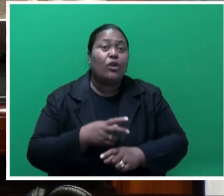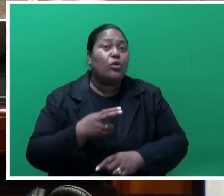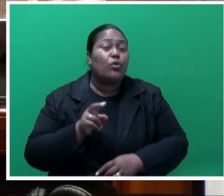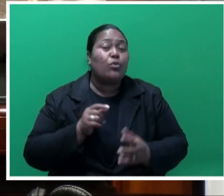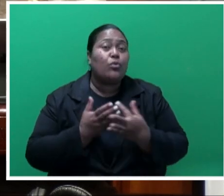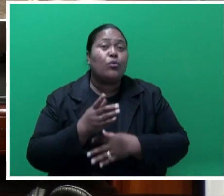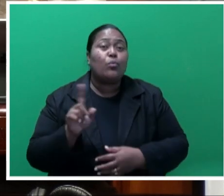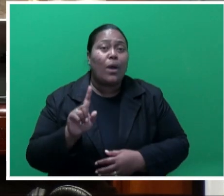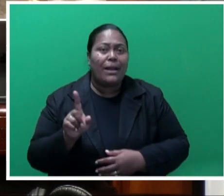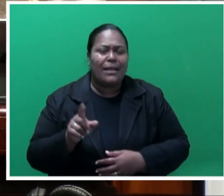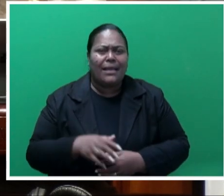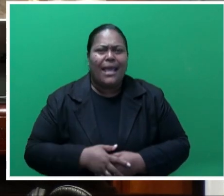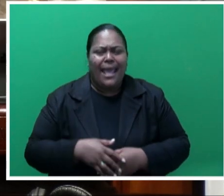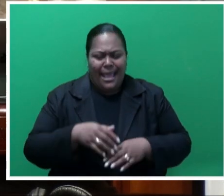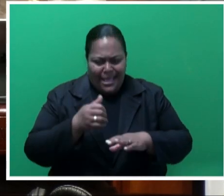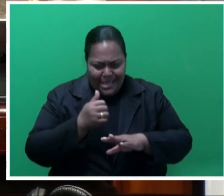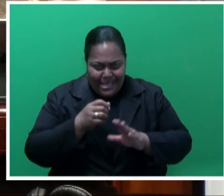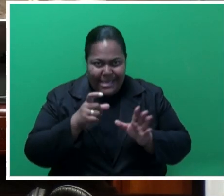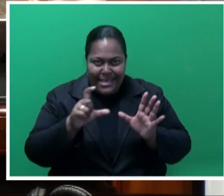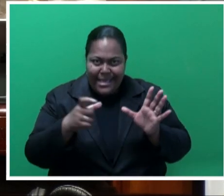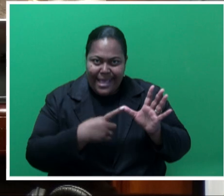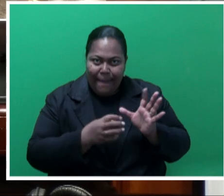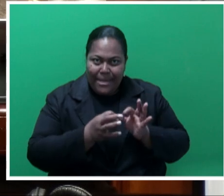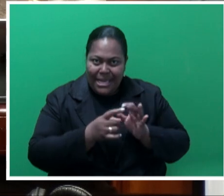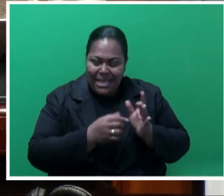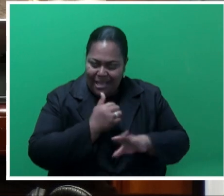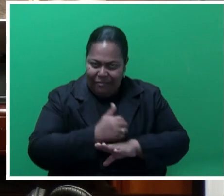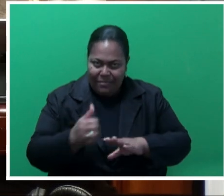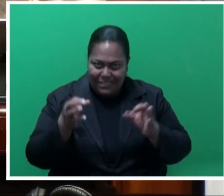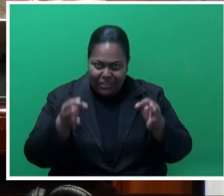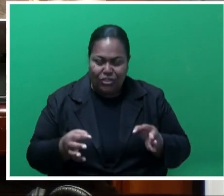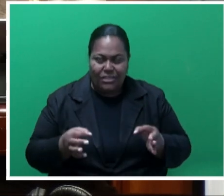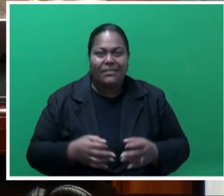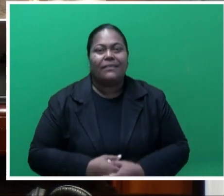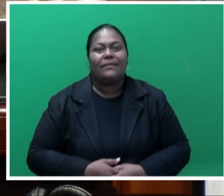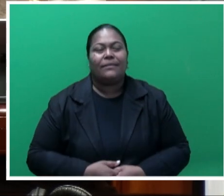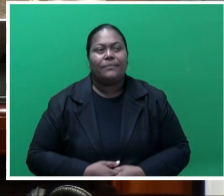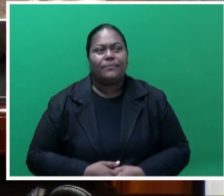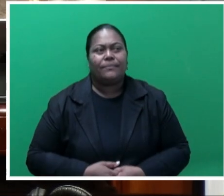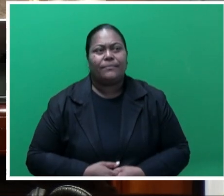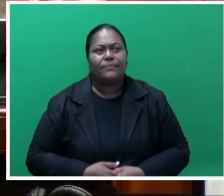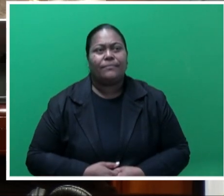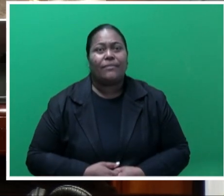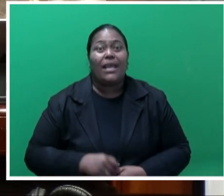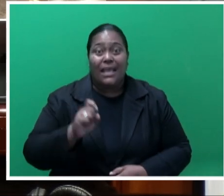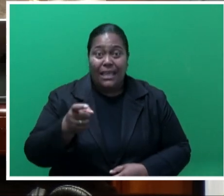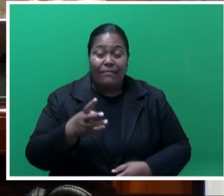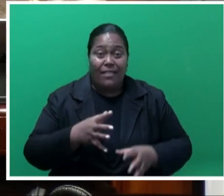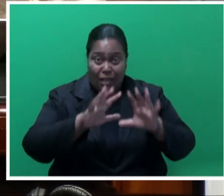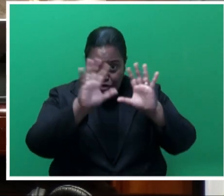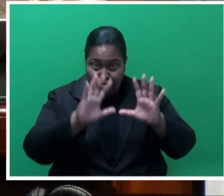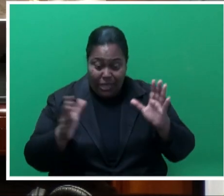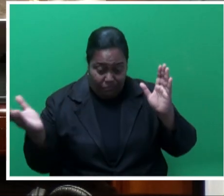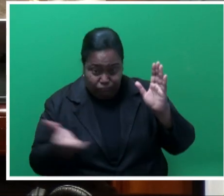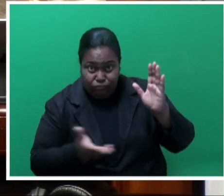of 1987, which provides that should any merchantable timber be removed,